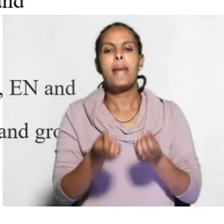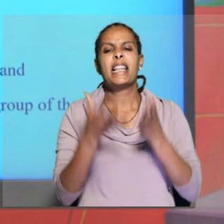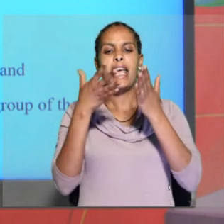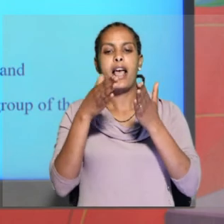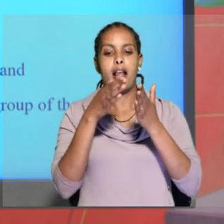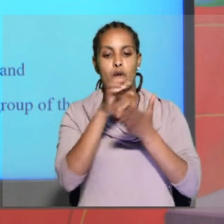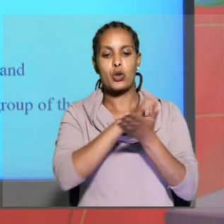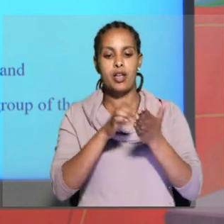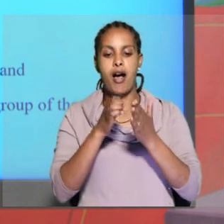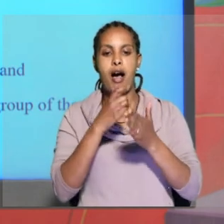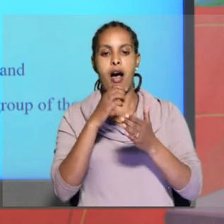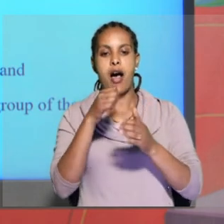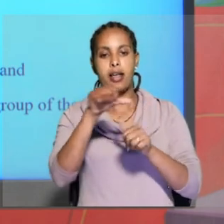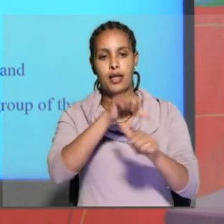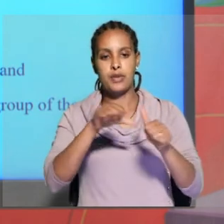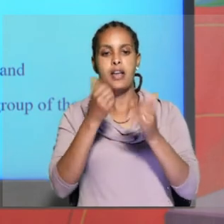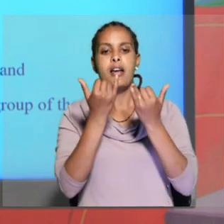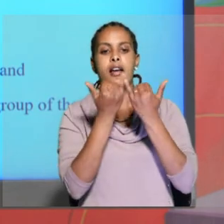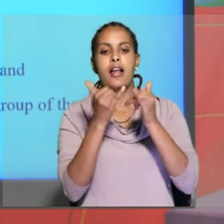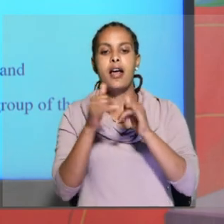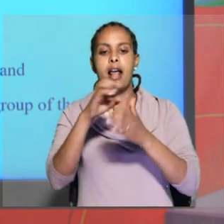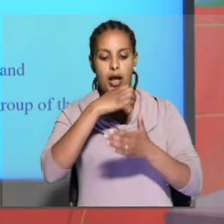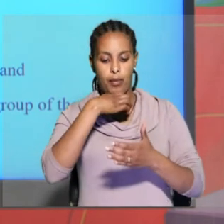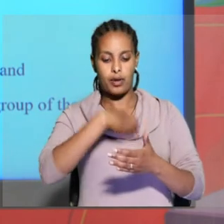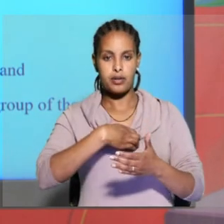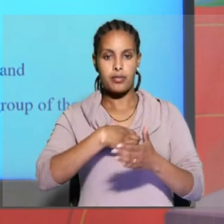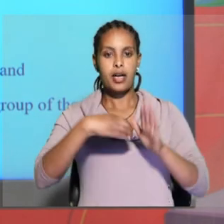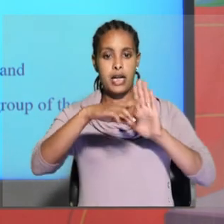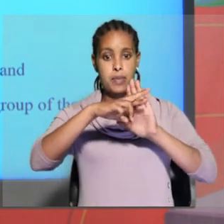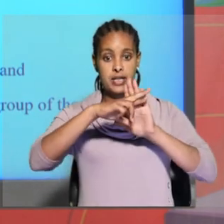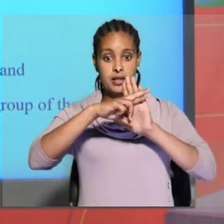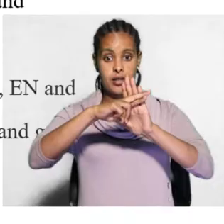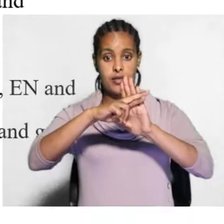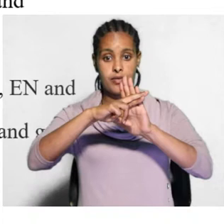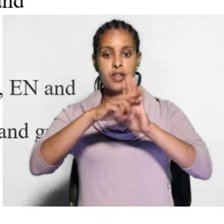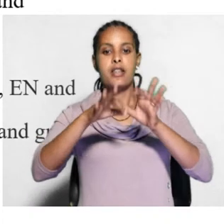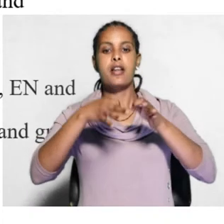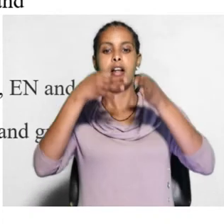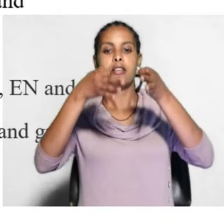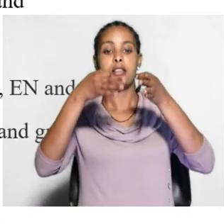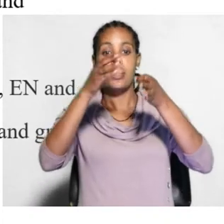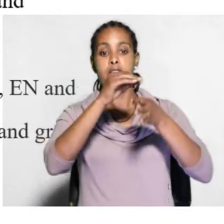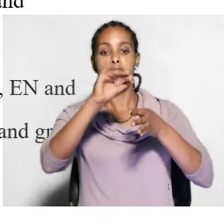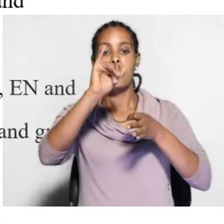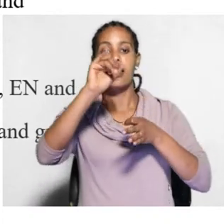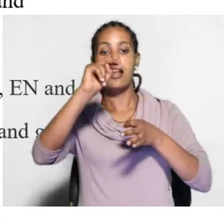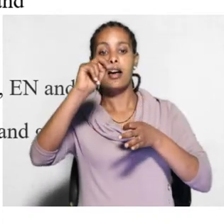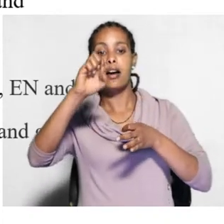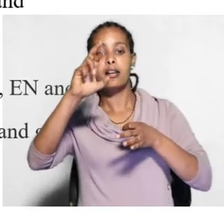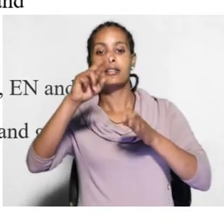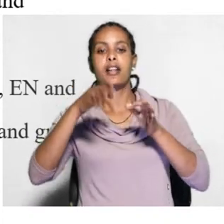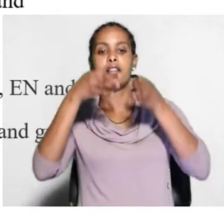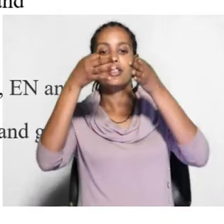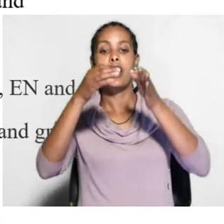atoms, classify elements as representative transition and inner transition